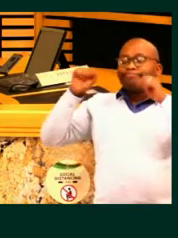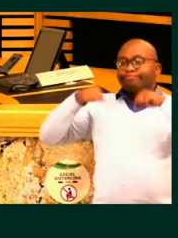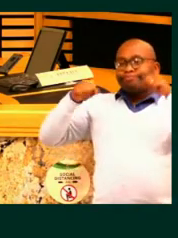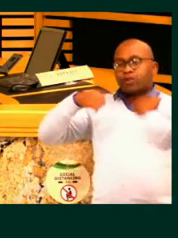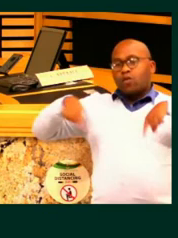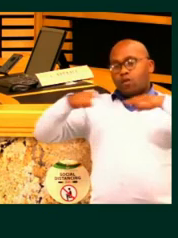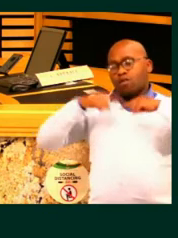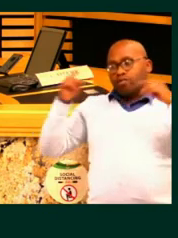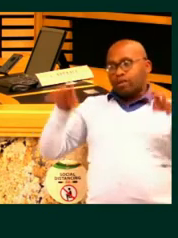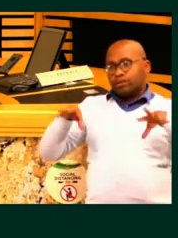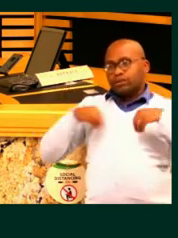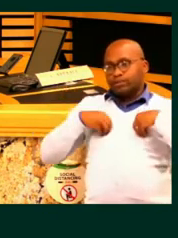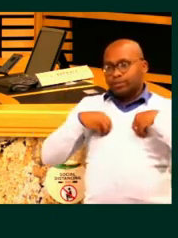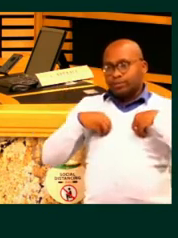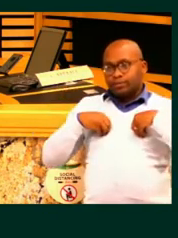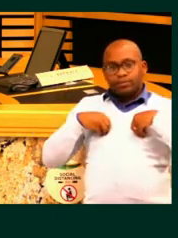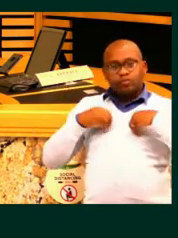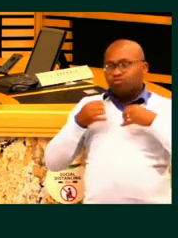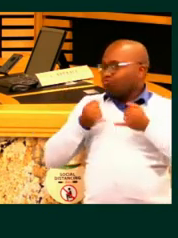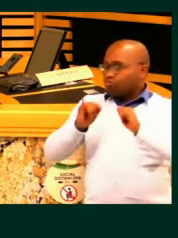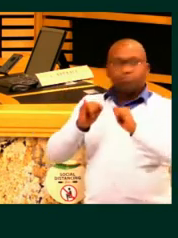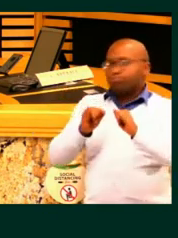resolution any